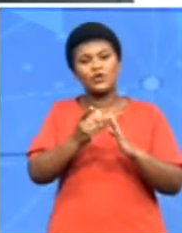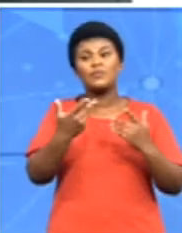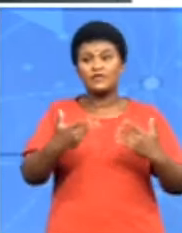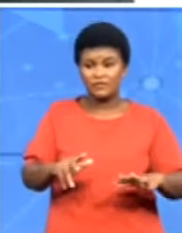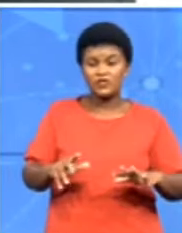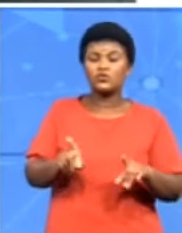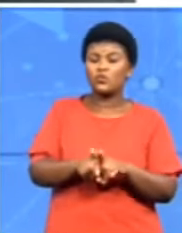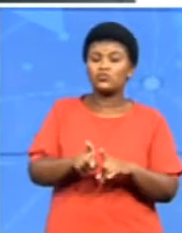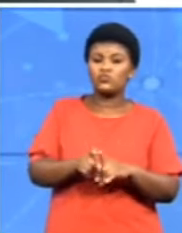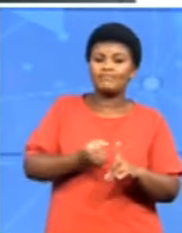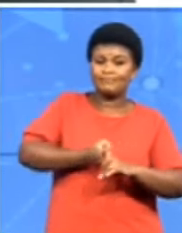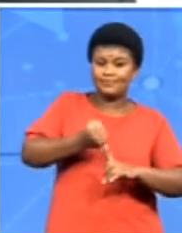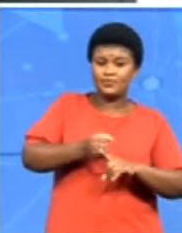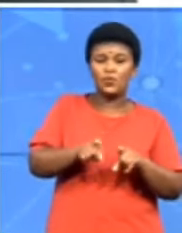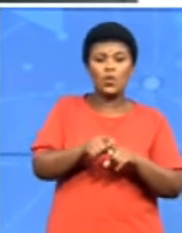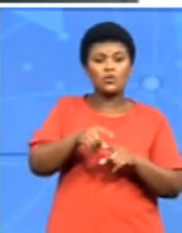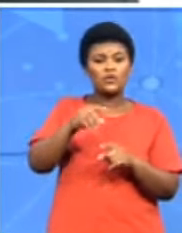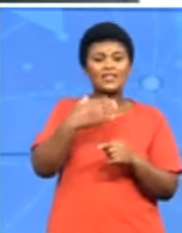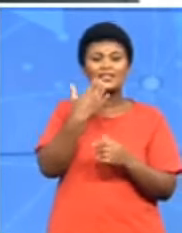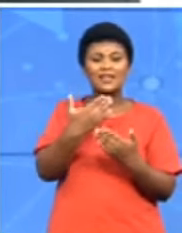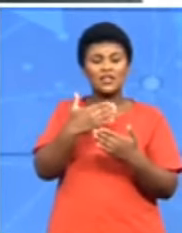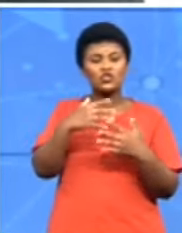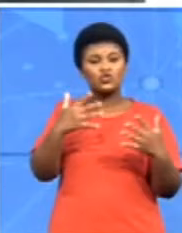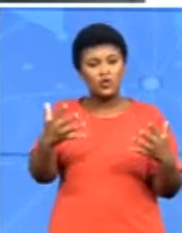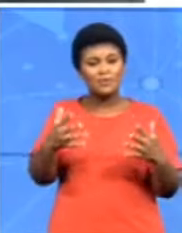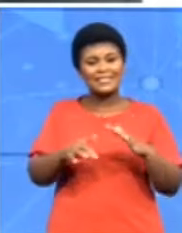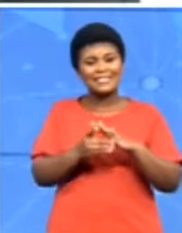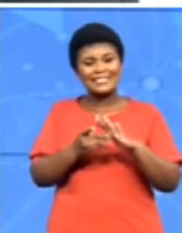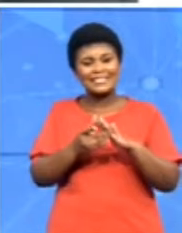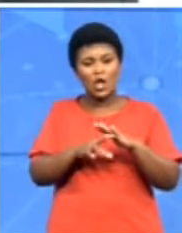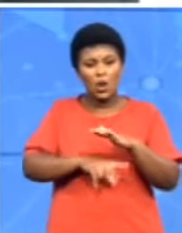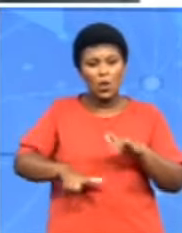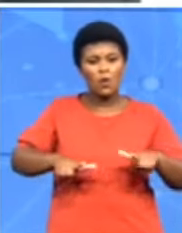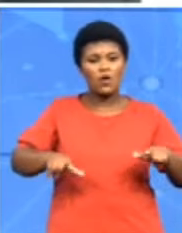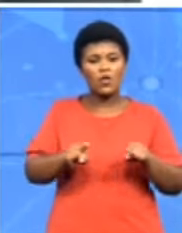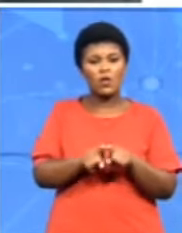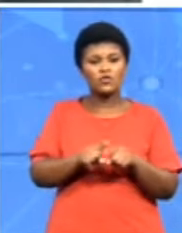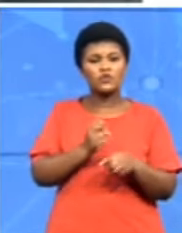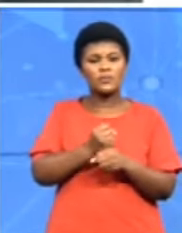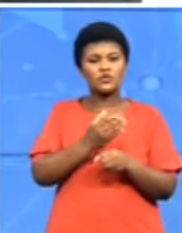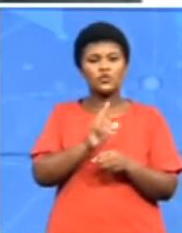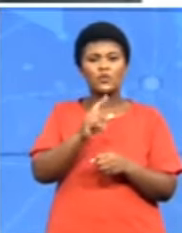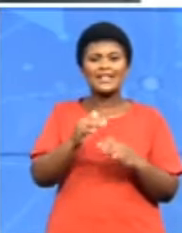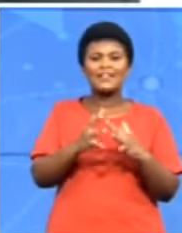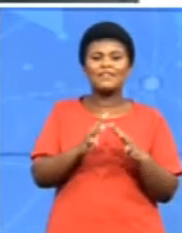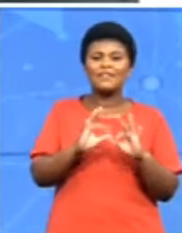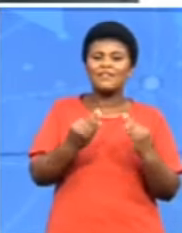both the district and the local, have been hands-on to ensure that these families don't feel